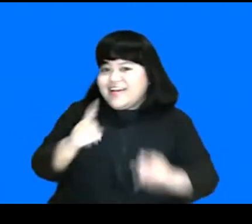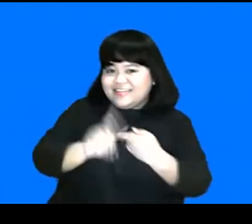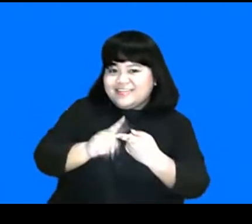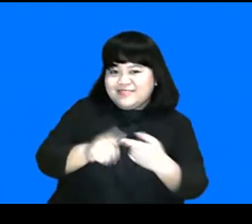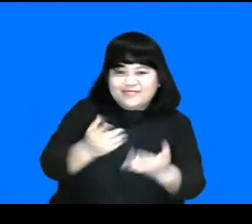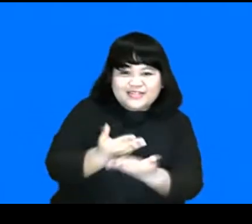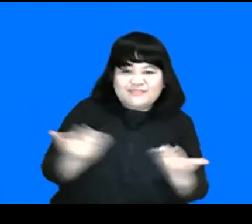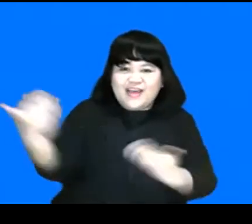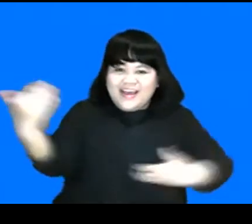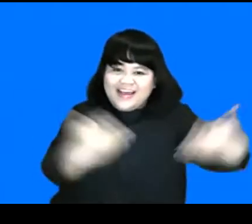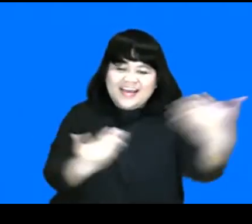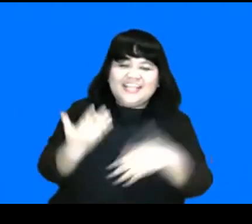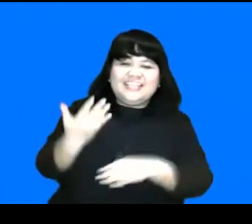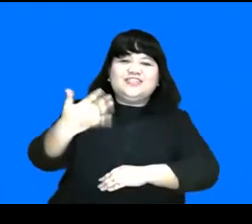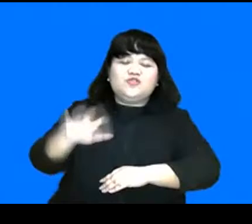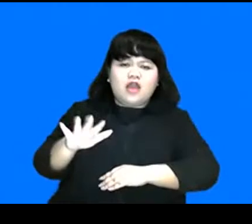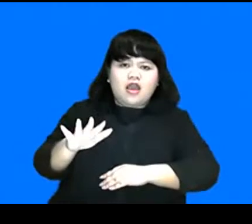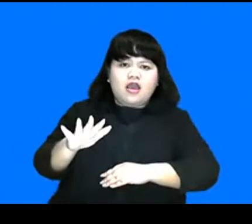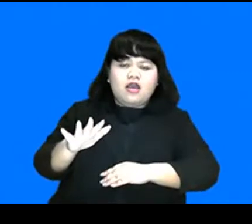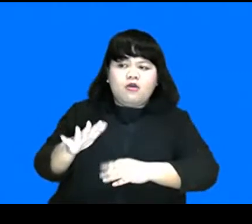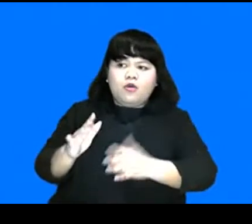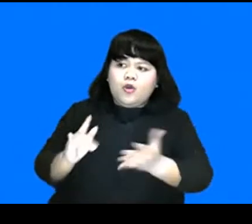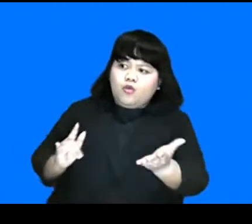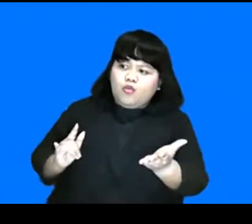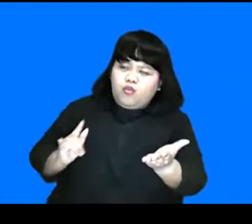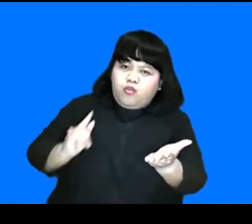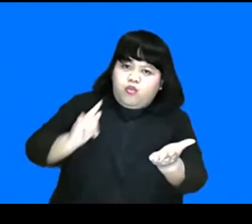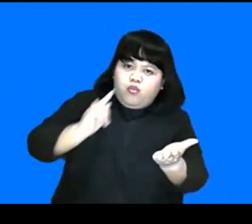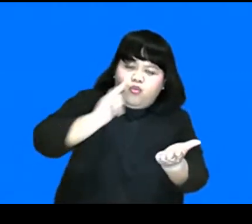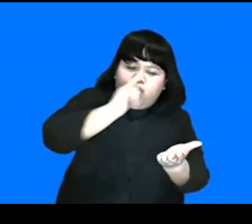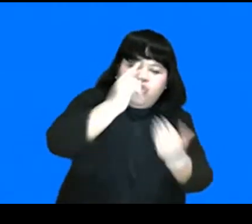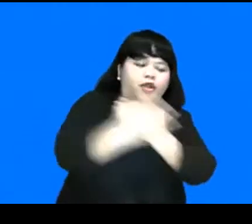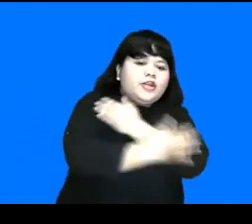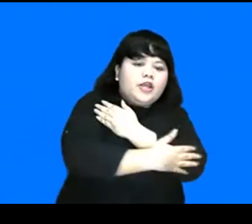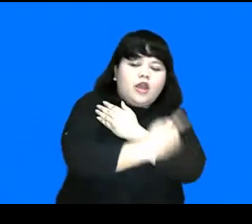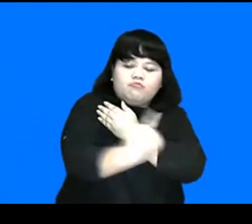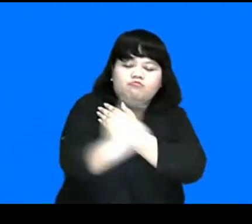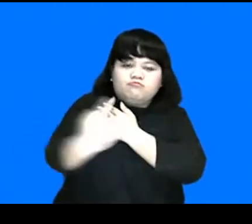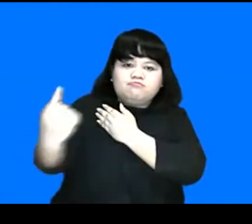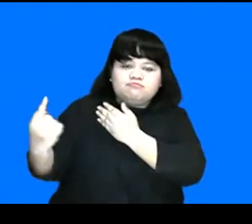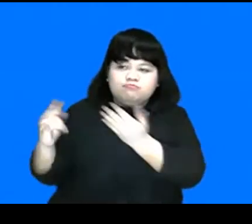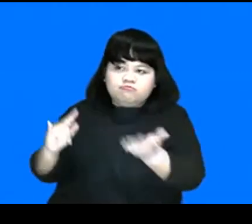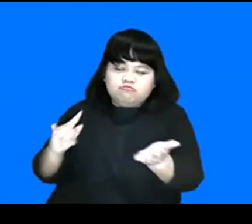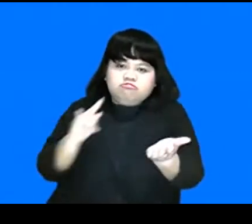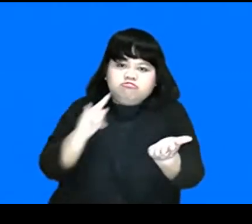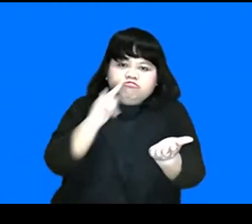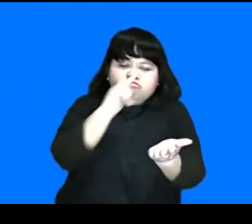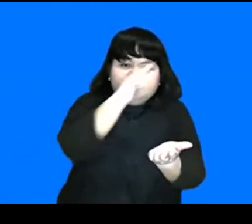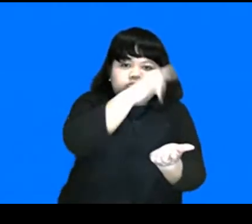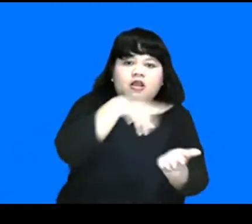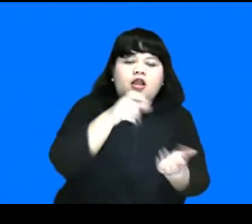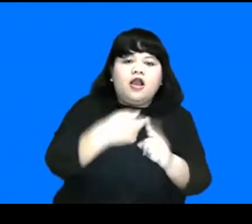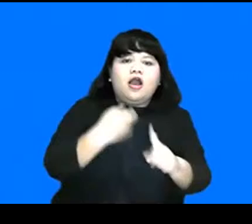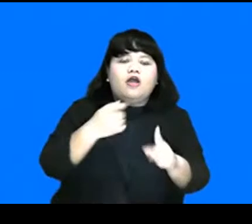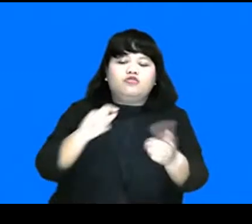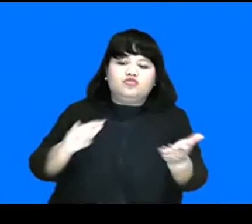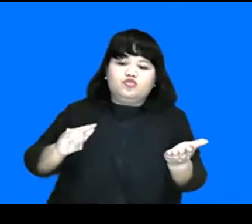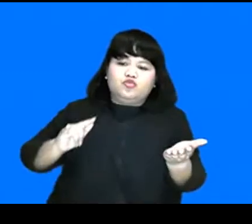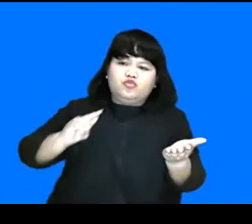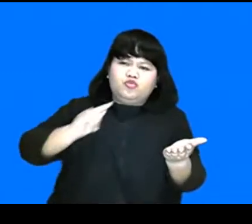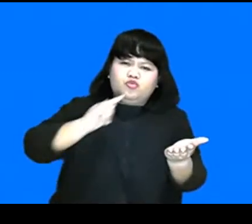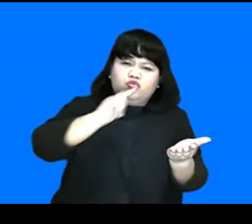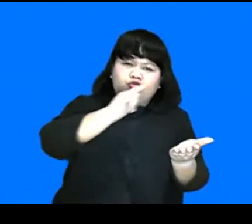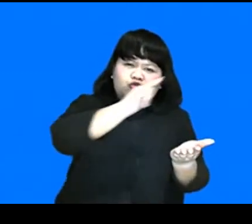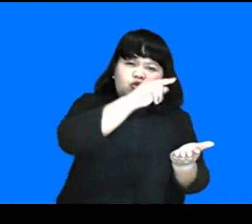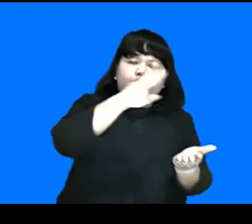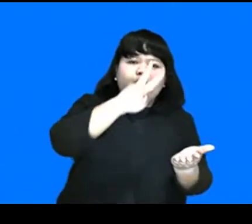own countries. Some had to take flight for like 28 hours. Thank you very much. Hope you had a good rest last night. And then